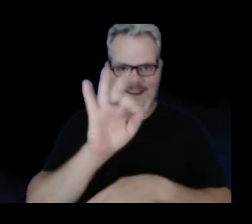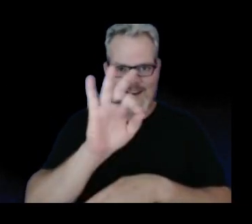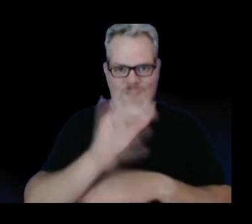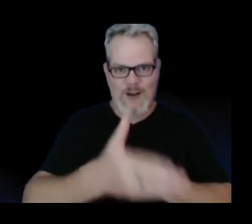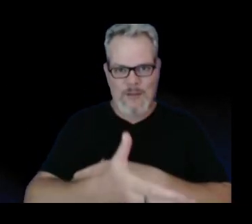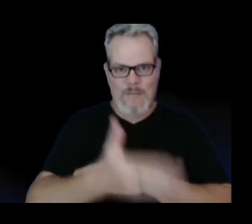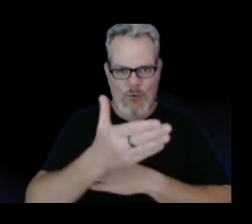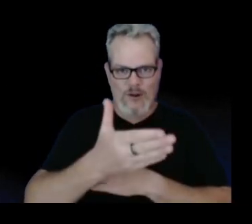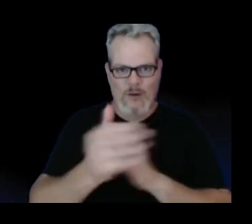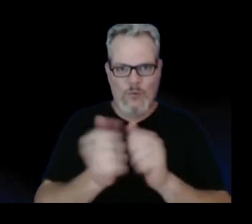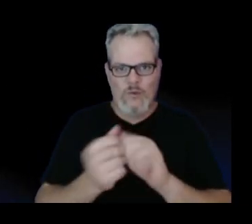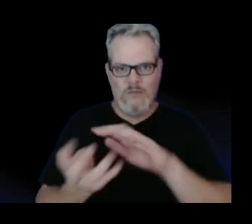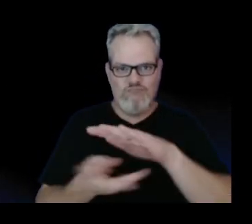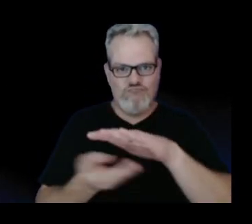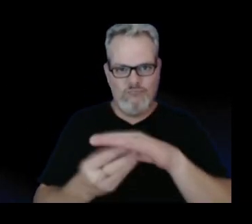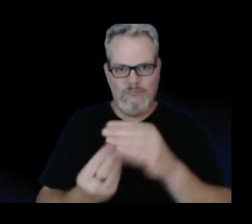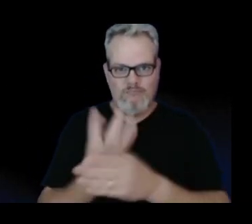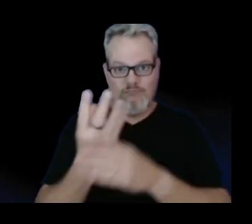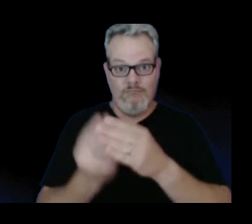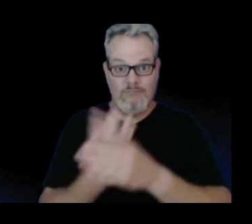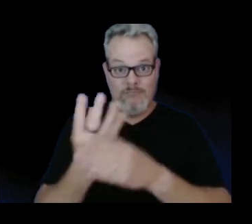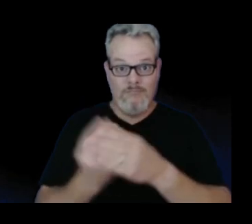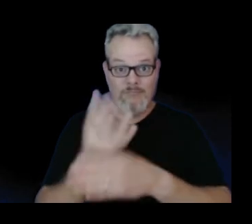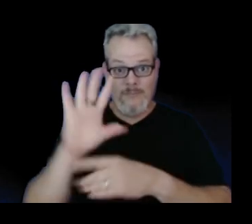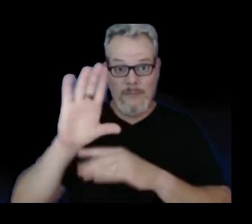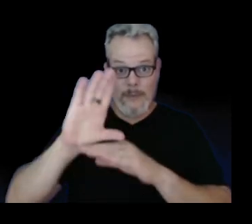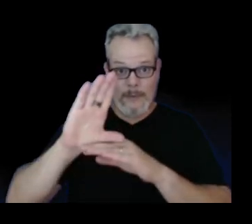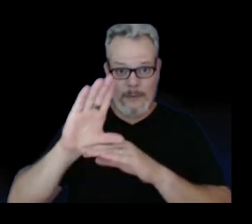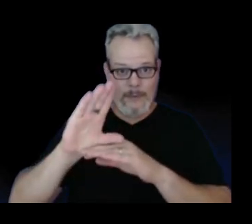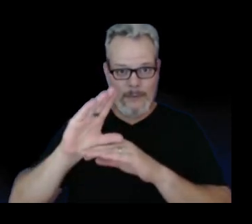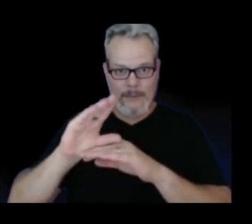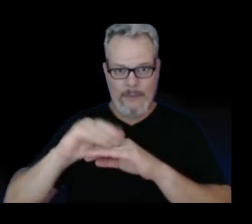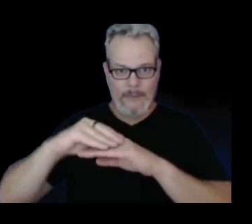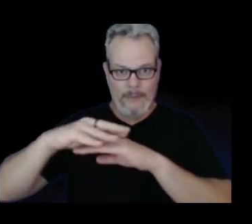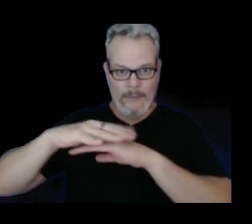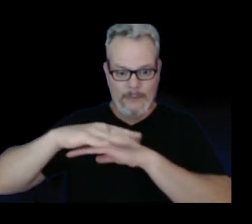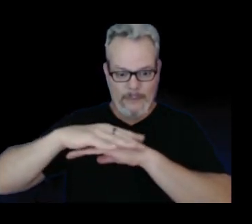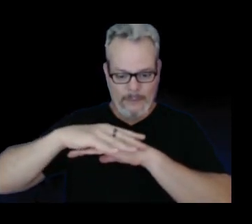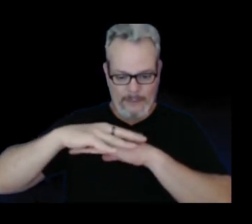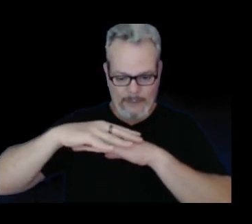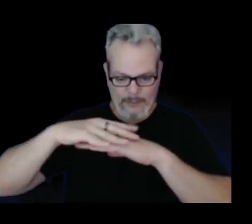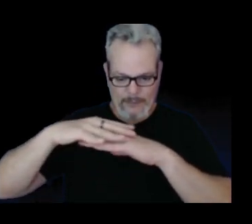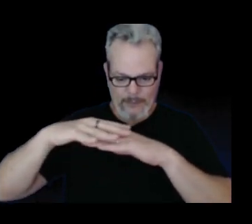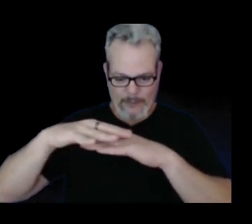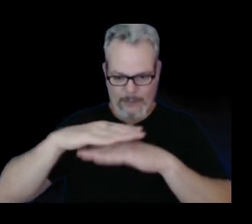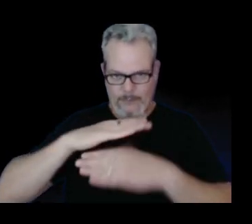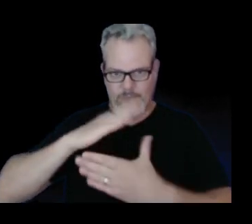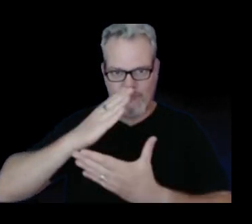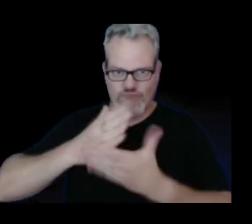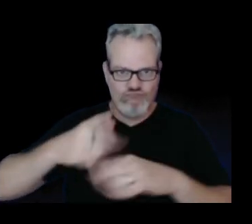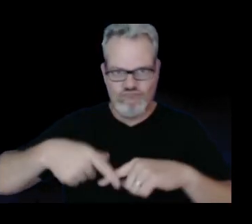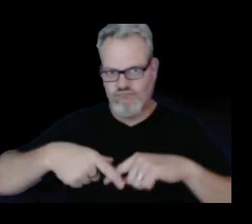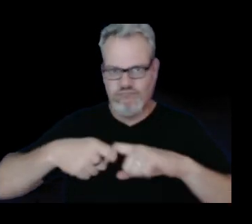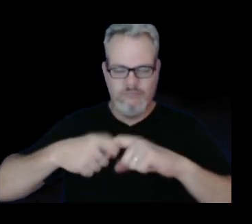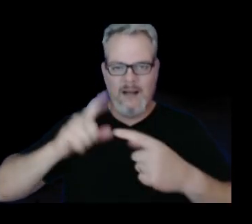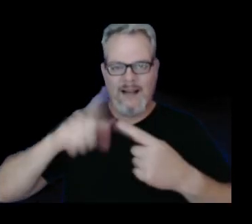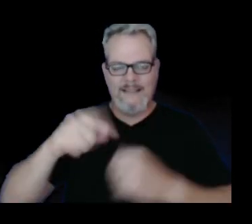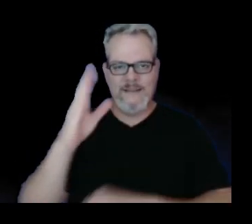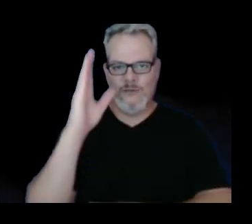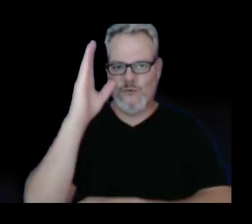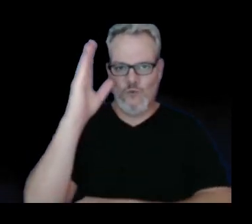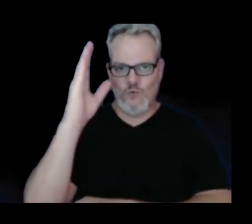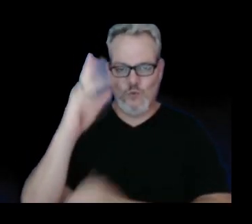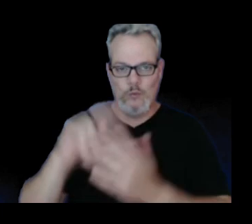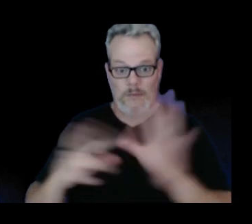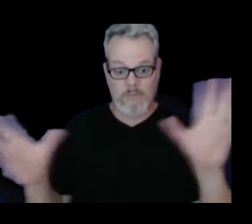ground. Lava flows were still moving slowly until about noon on that day, but officially it's being called an 8.5-hour